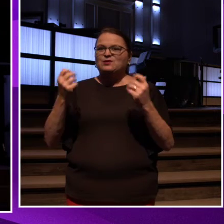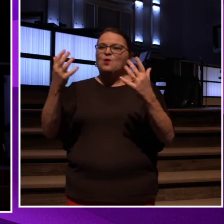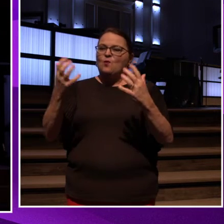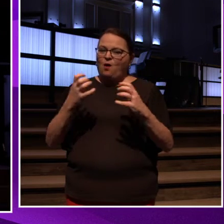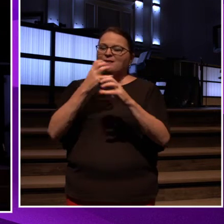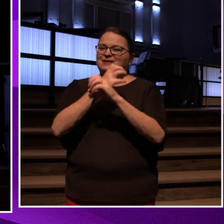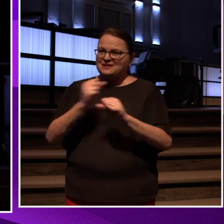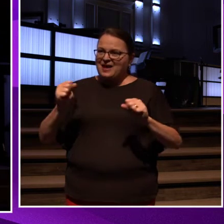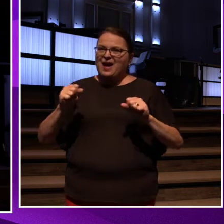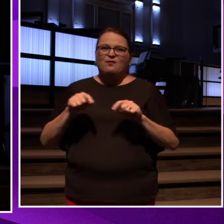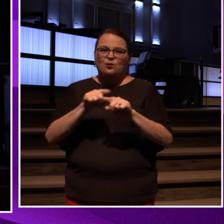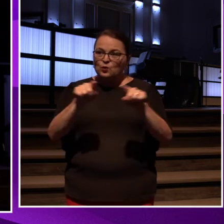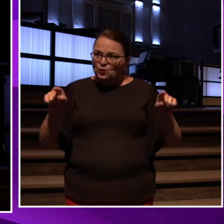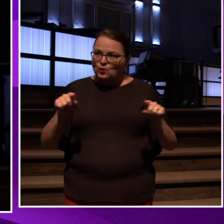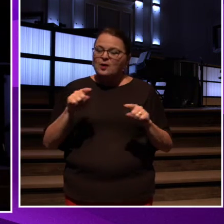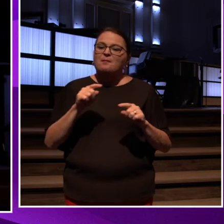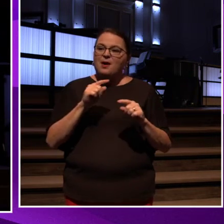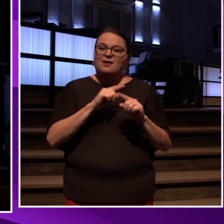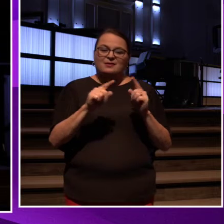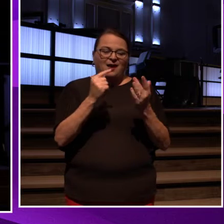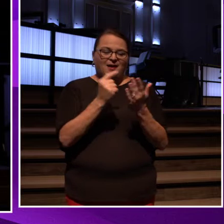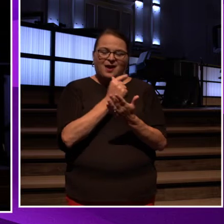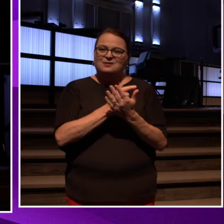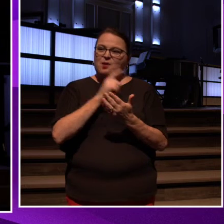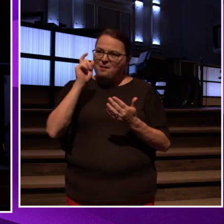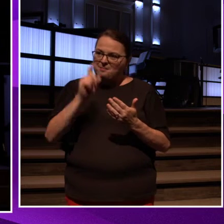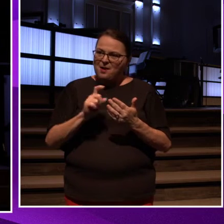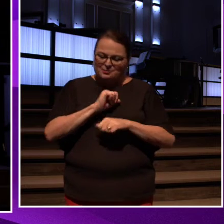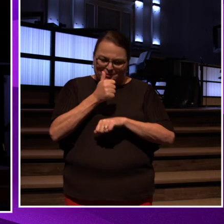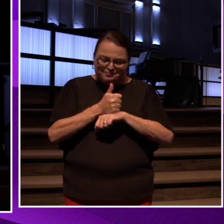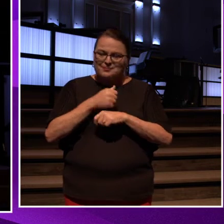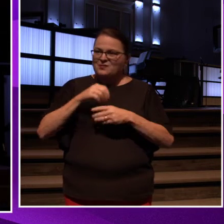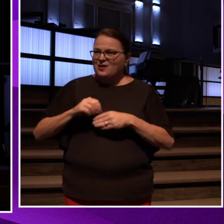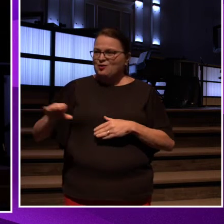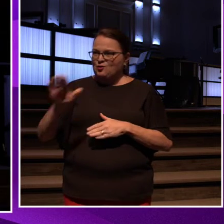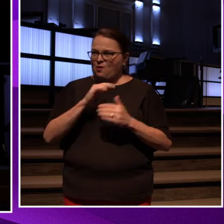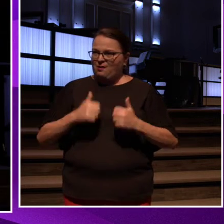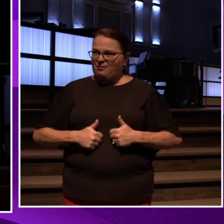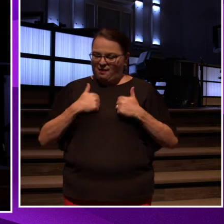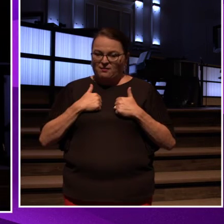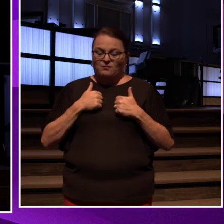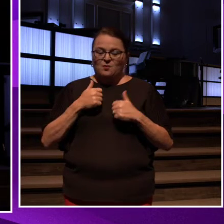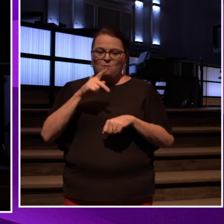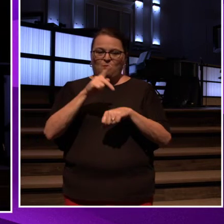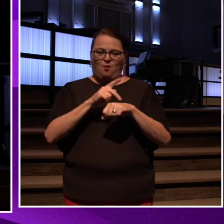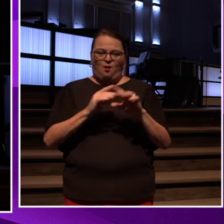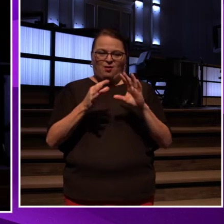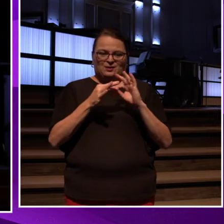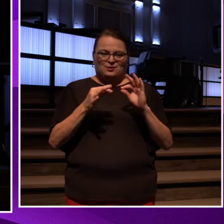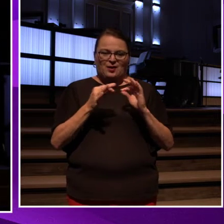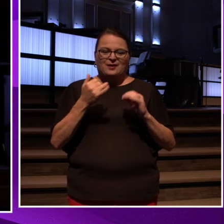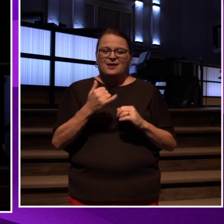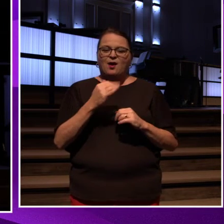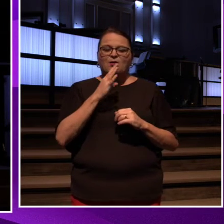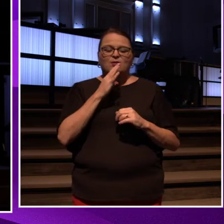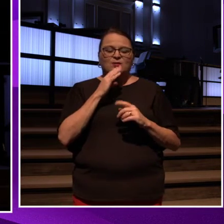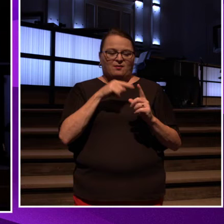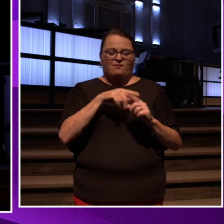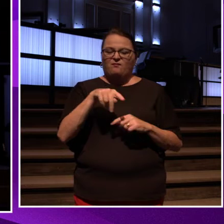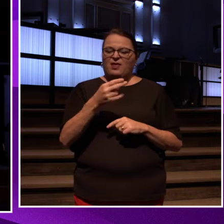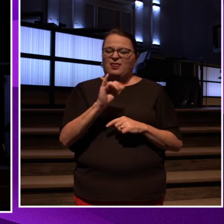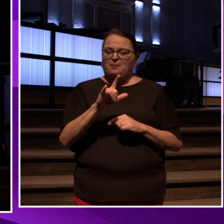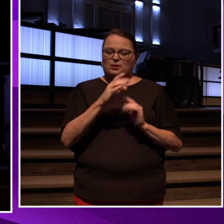The gospel has to be formulated in your life. And so Paul was talking about that. Now back to Philippians chapter